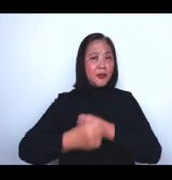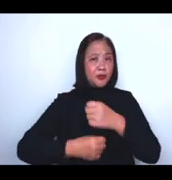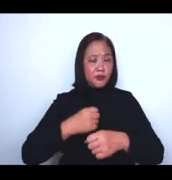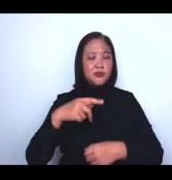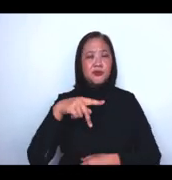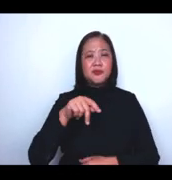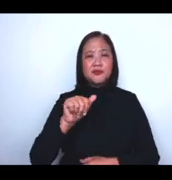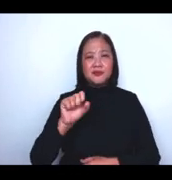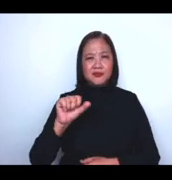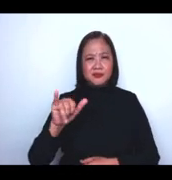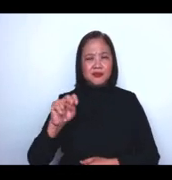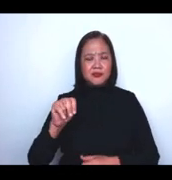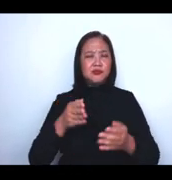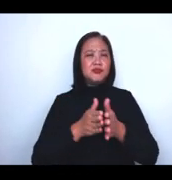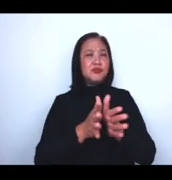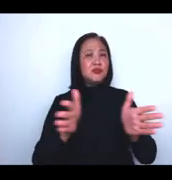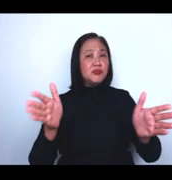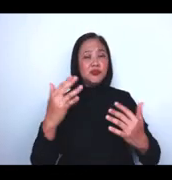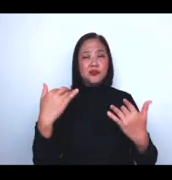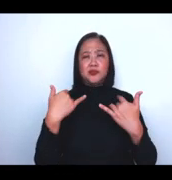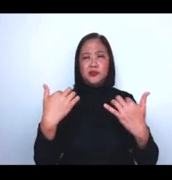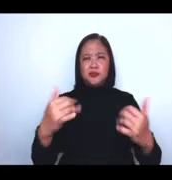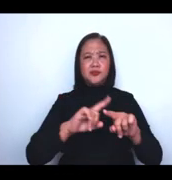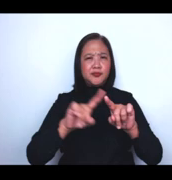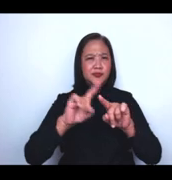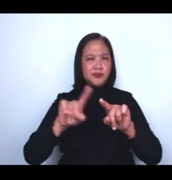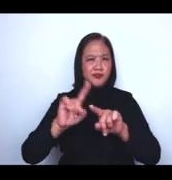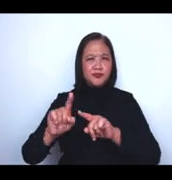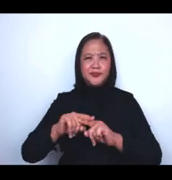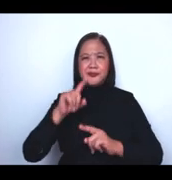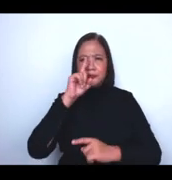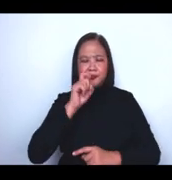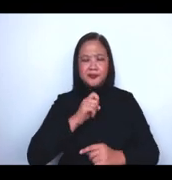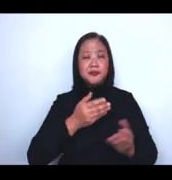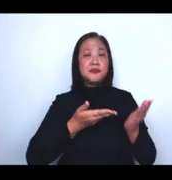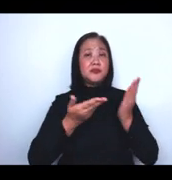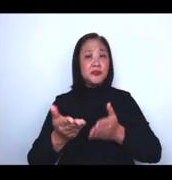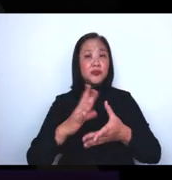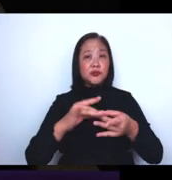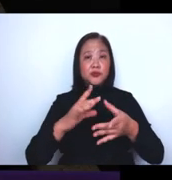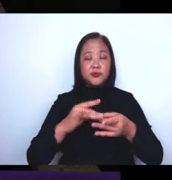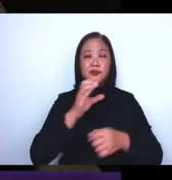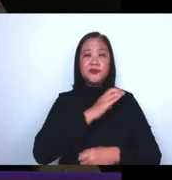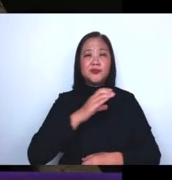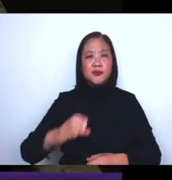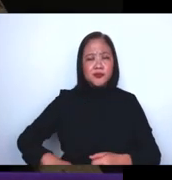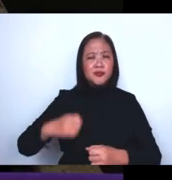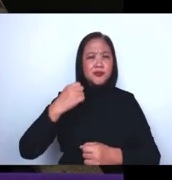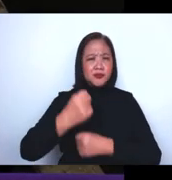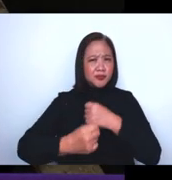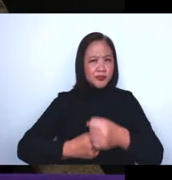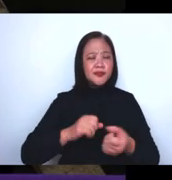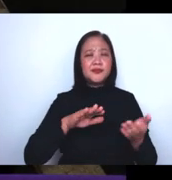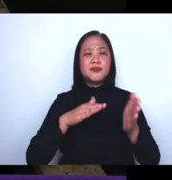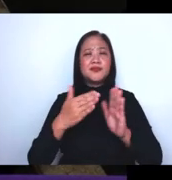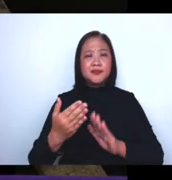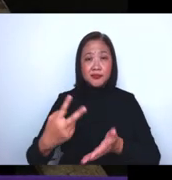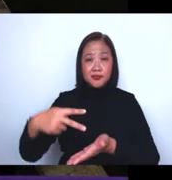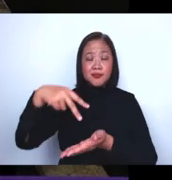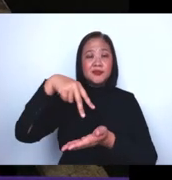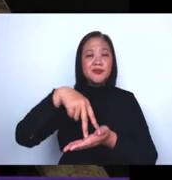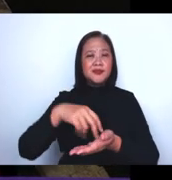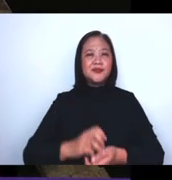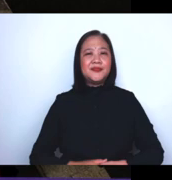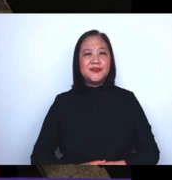to audiences of all ages, bringing them the story of Christ's passion, death, and